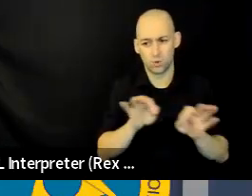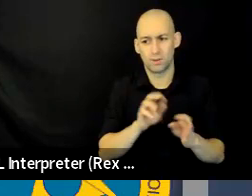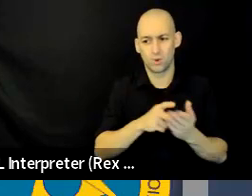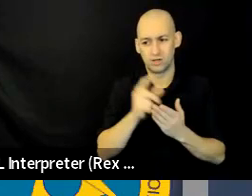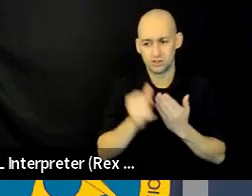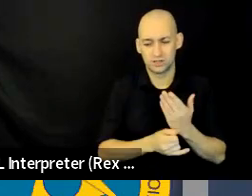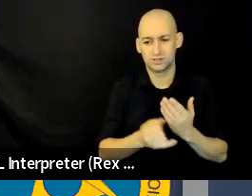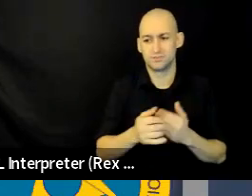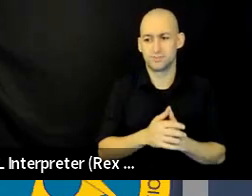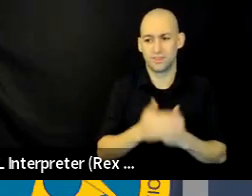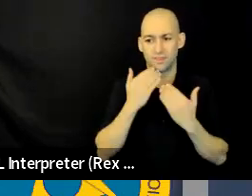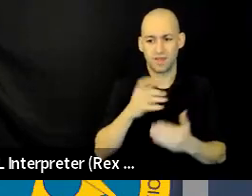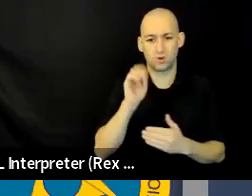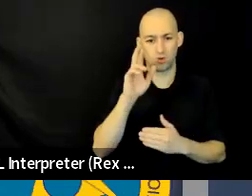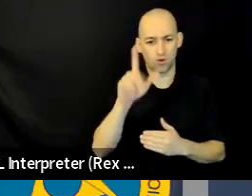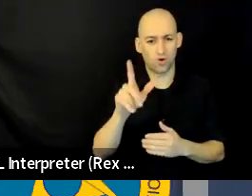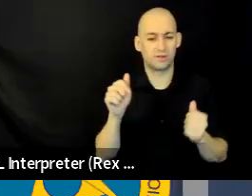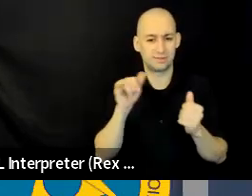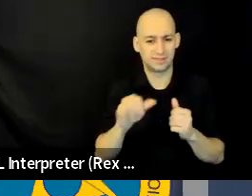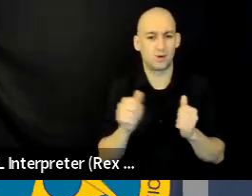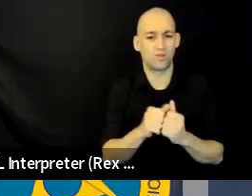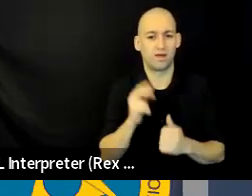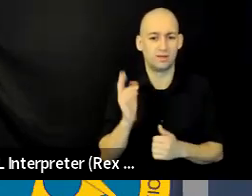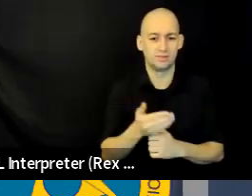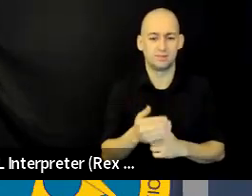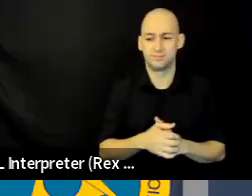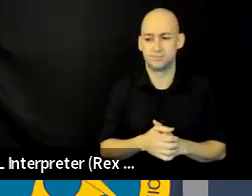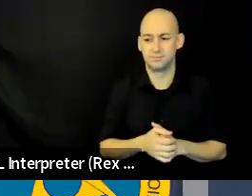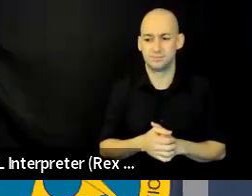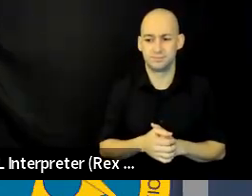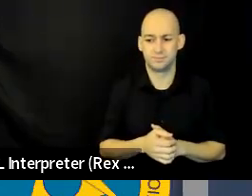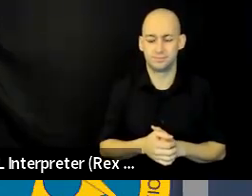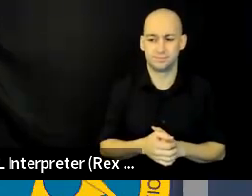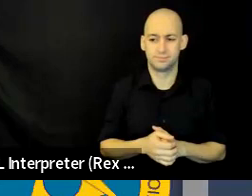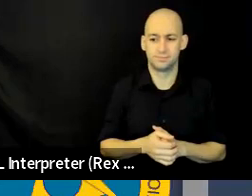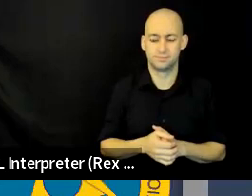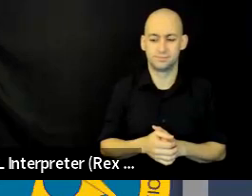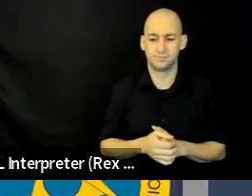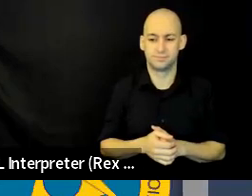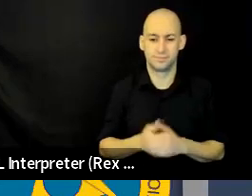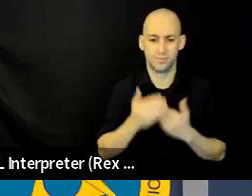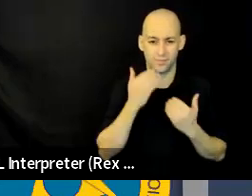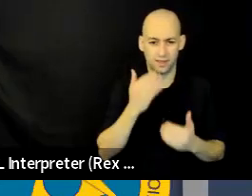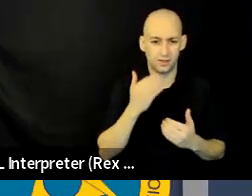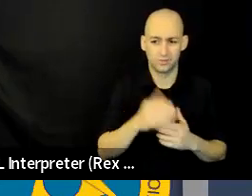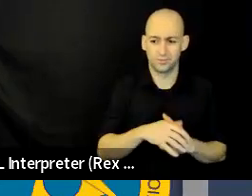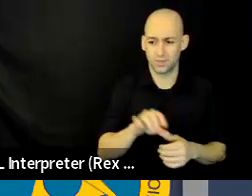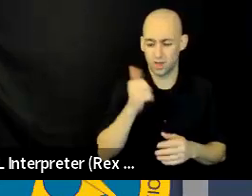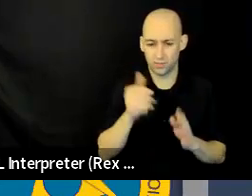for staying with it. Thank you, Supervisor. Do you have any other public comment?